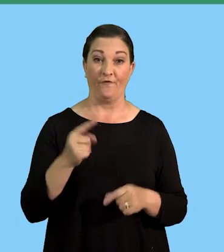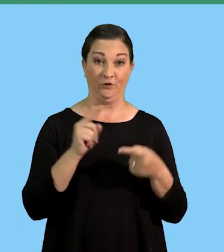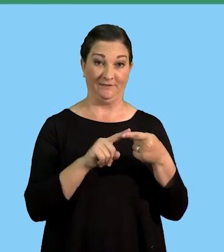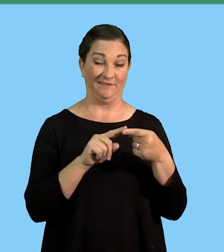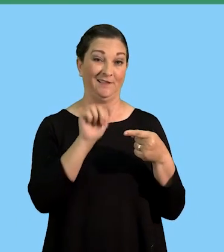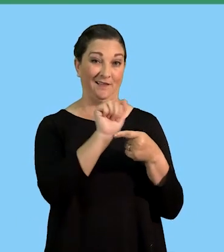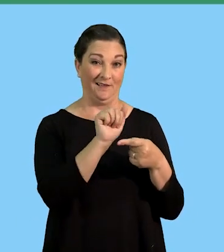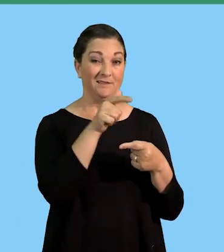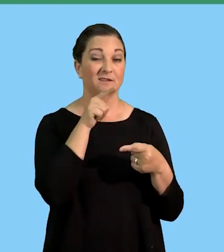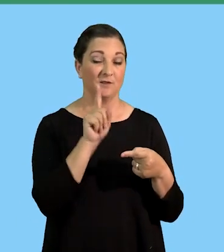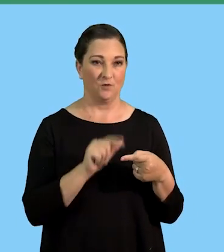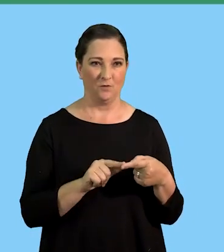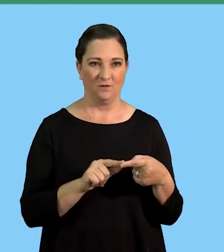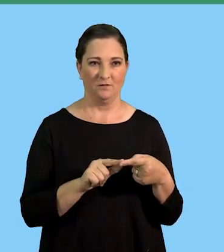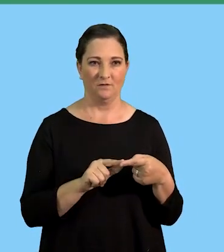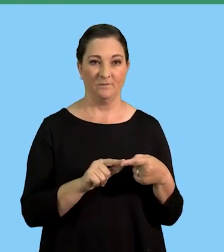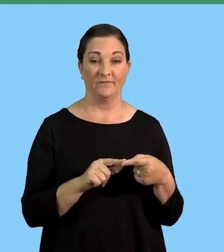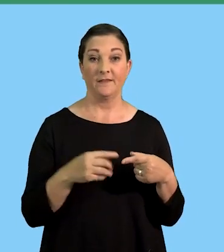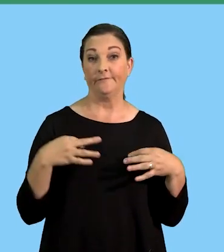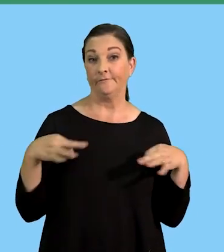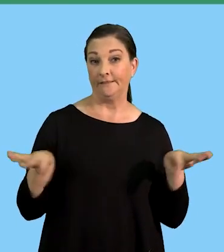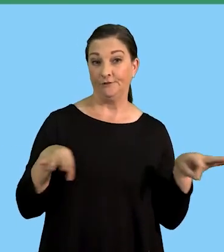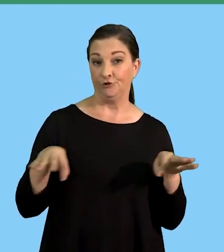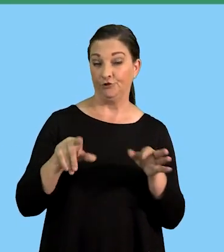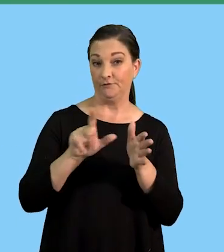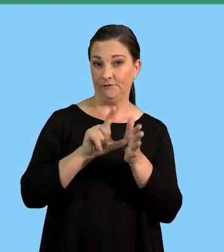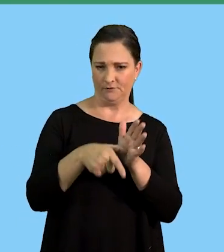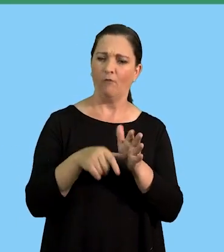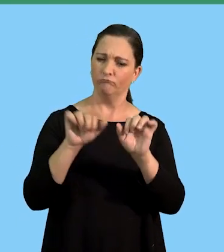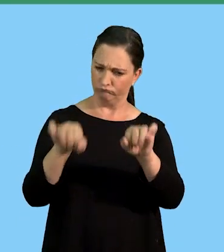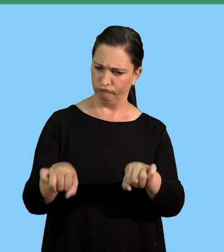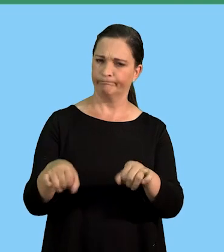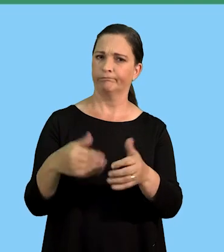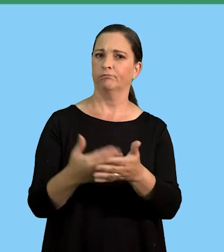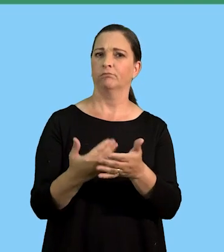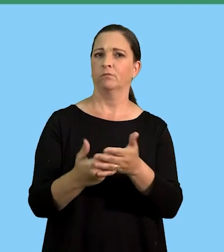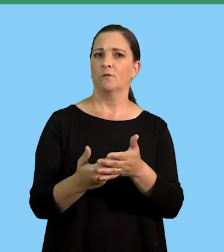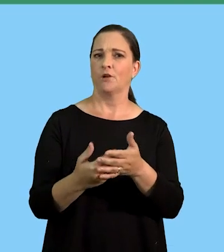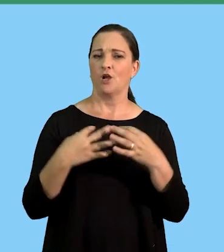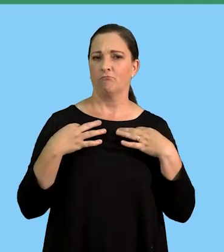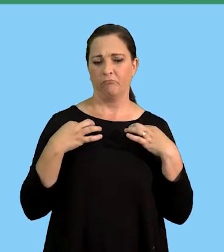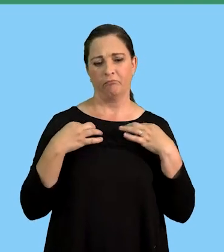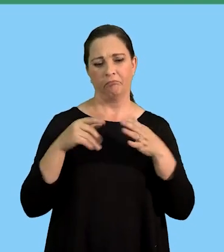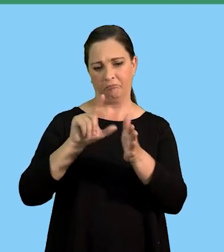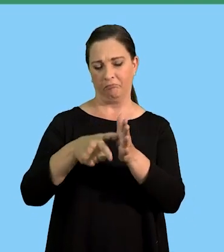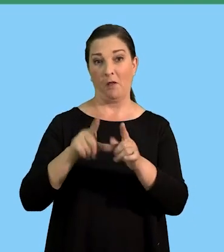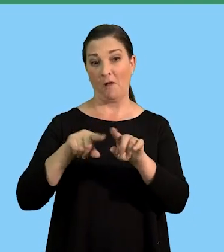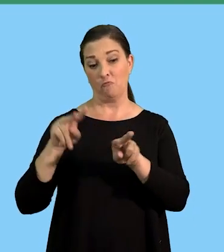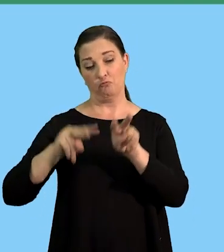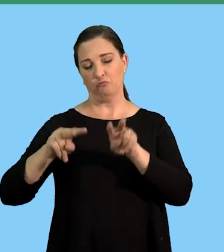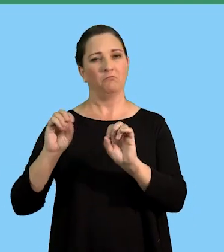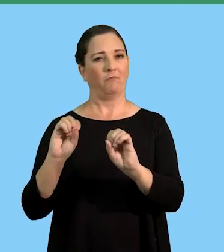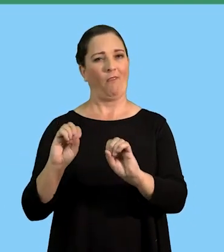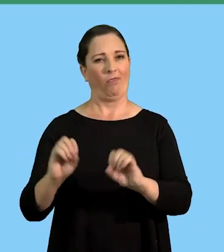says to us, they allow fashion designers to design dresses without monitoring them.